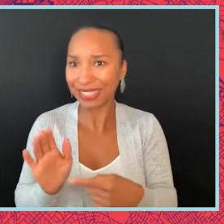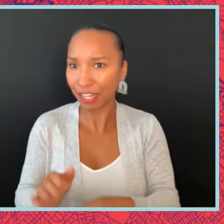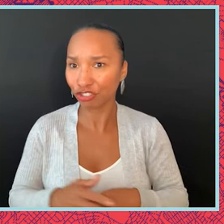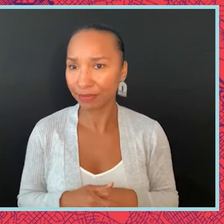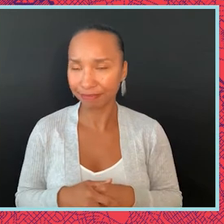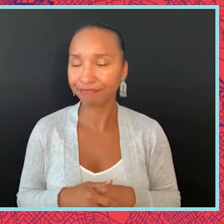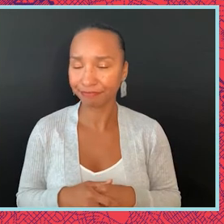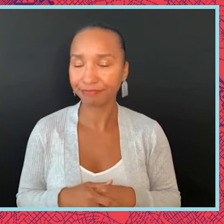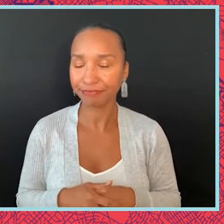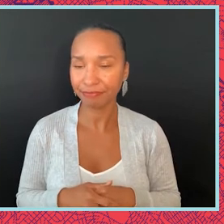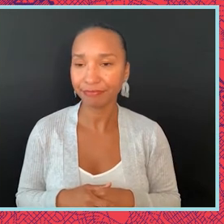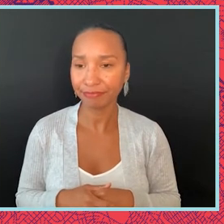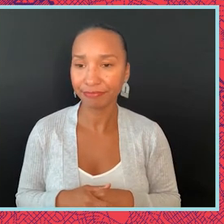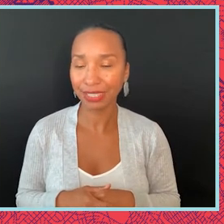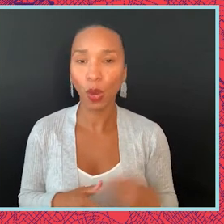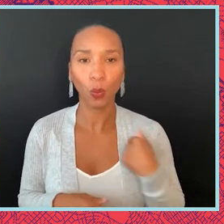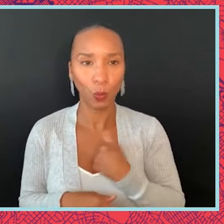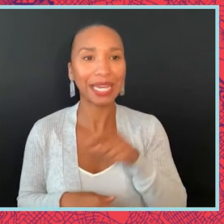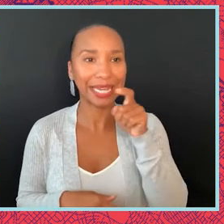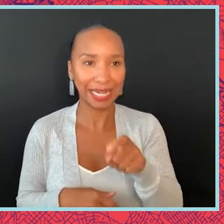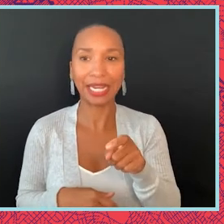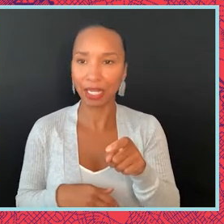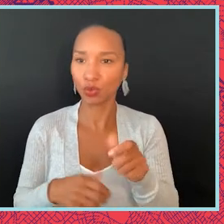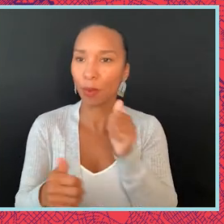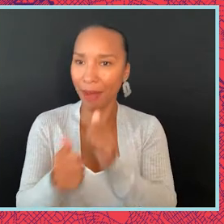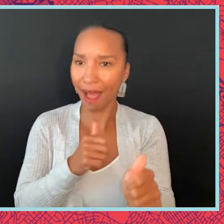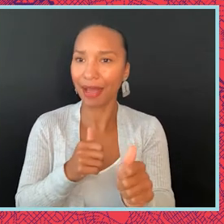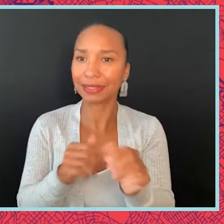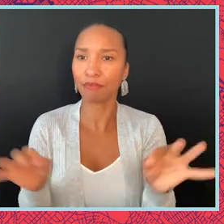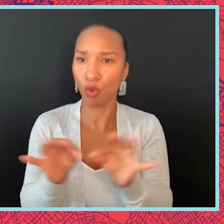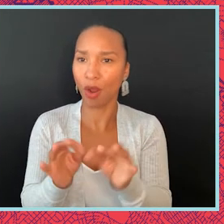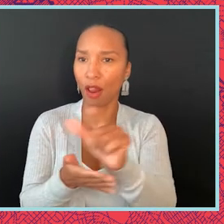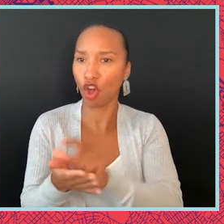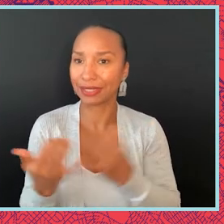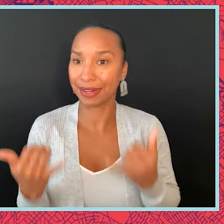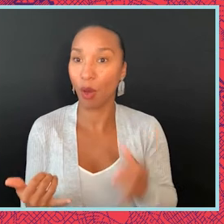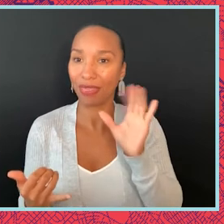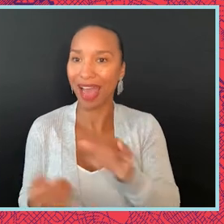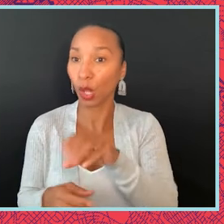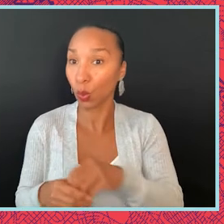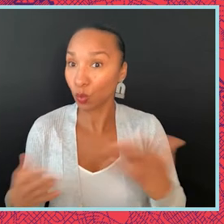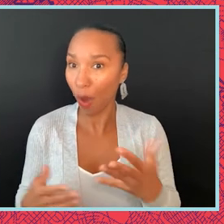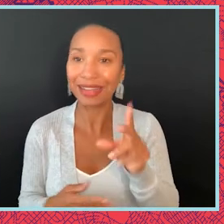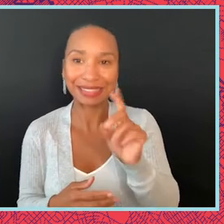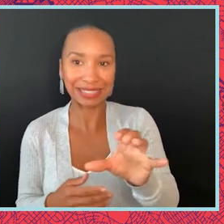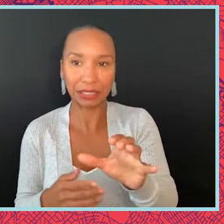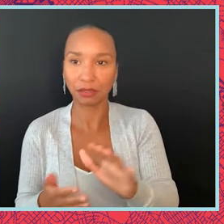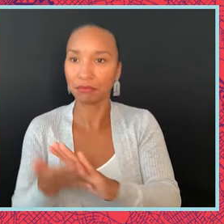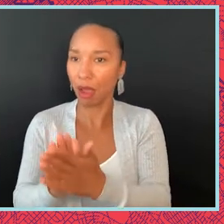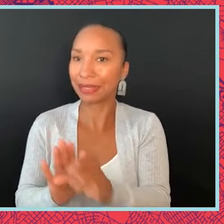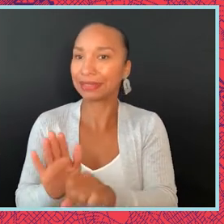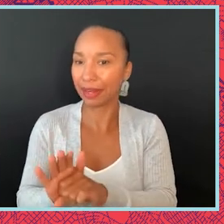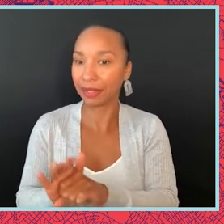country who lack voter representation. And we need to pass meaningful legislation now, and that includes DC